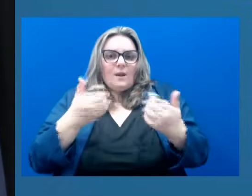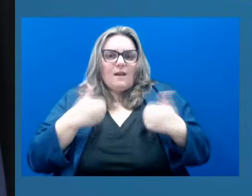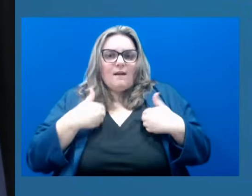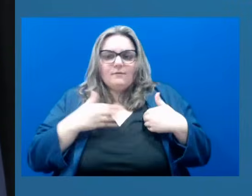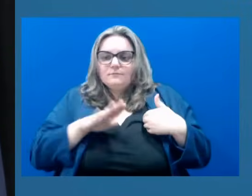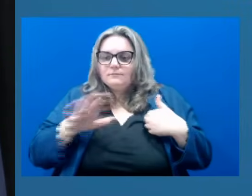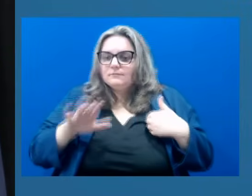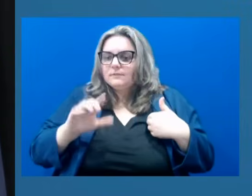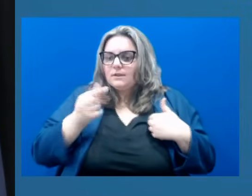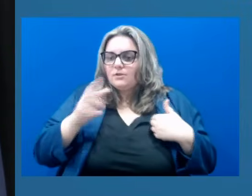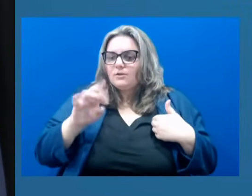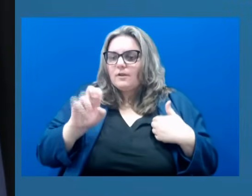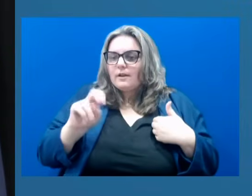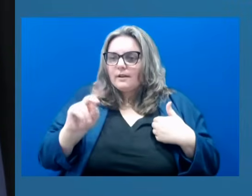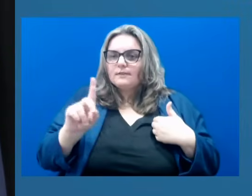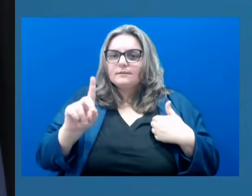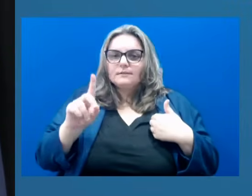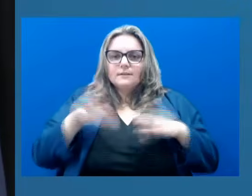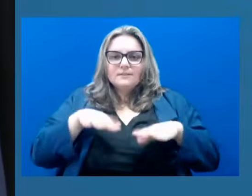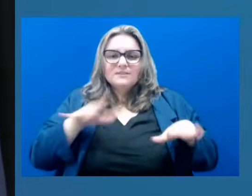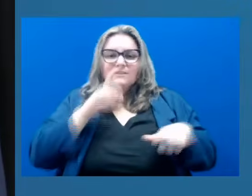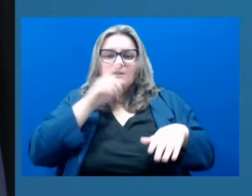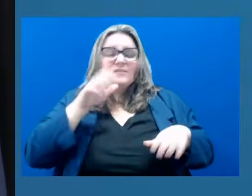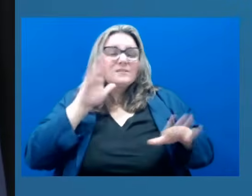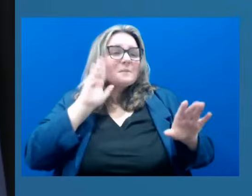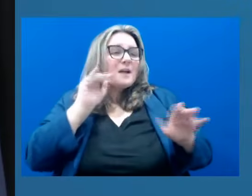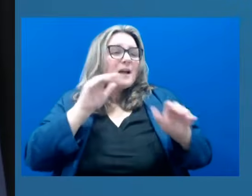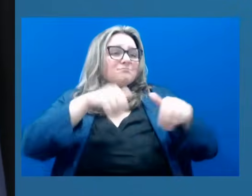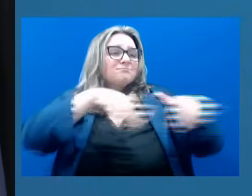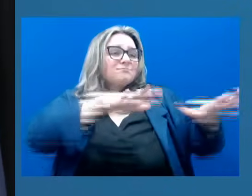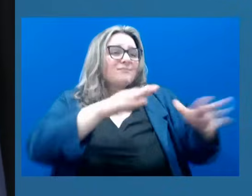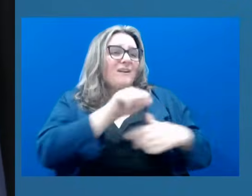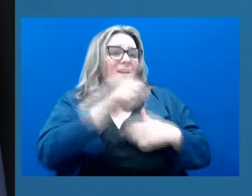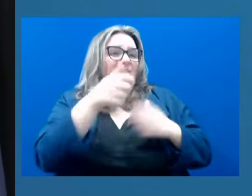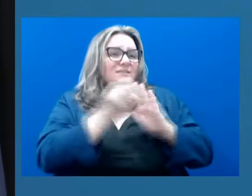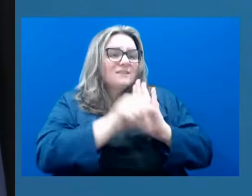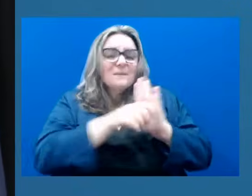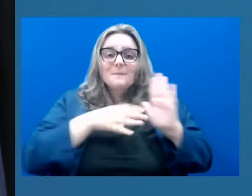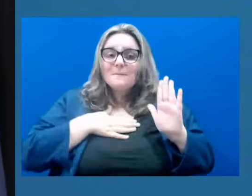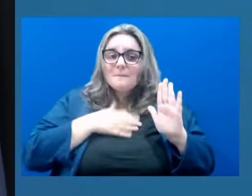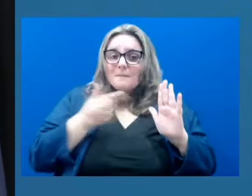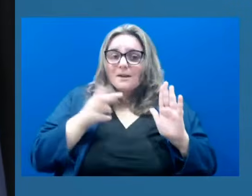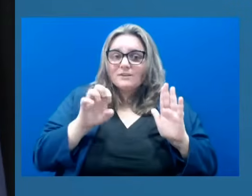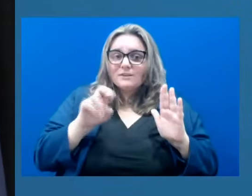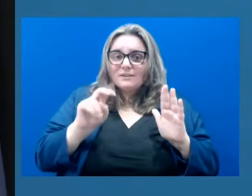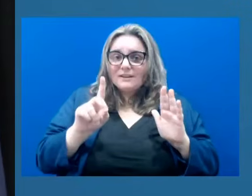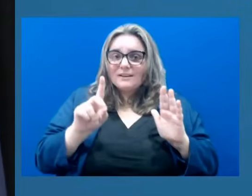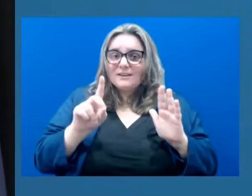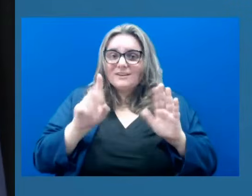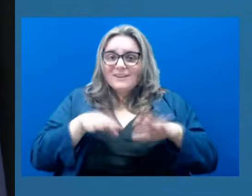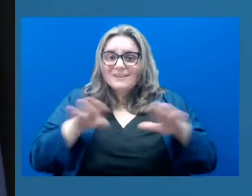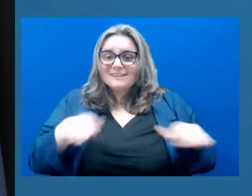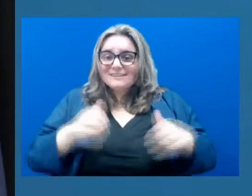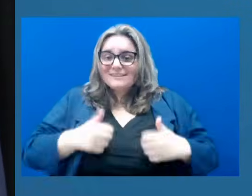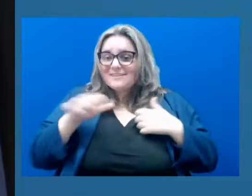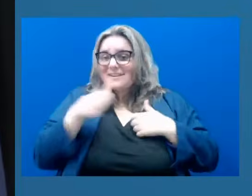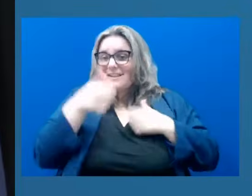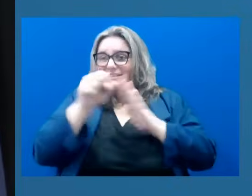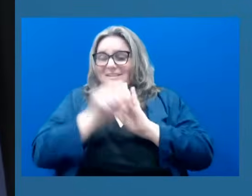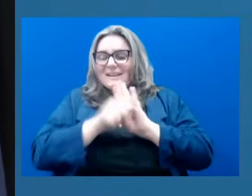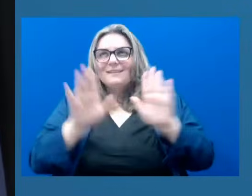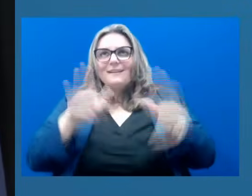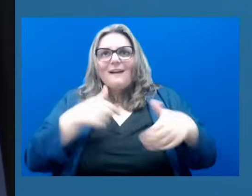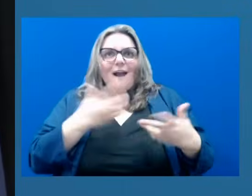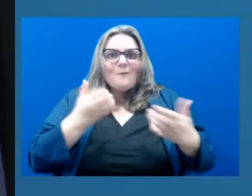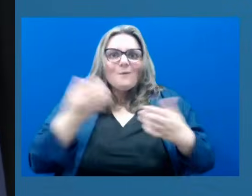them and send them off to another state, as has been happening. My grandkids live in another state. Go figure. I got to get them back home. Or people want